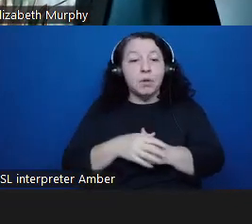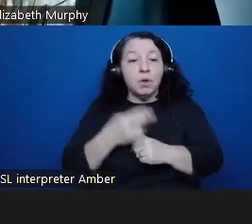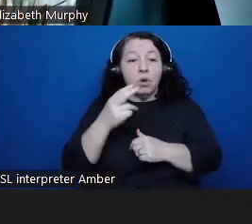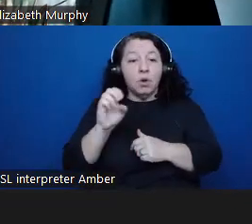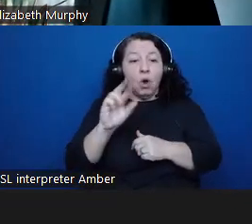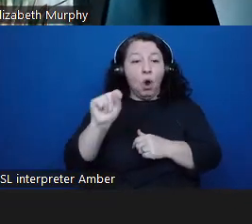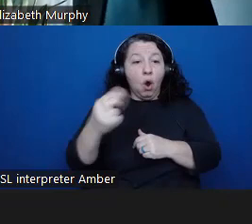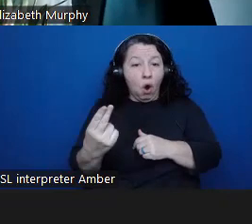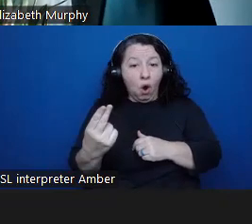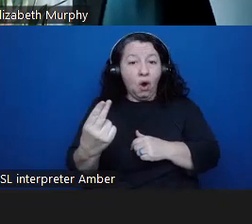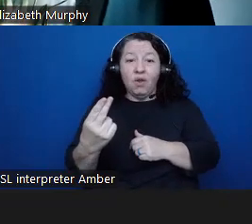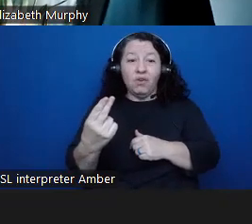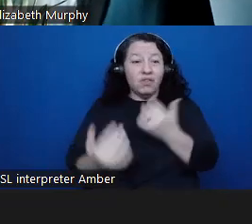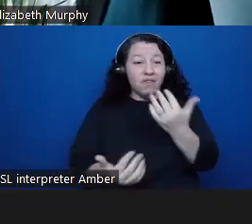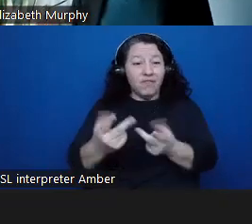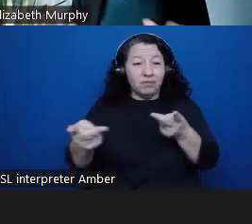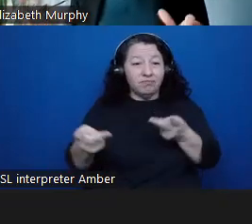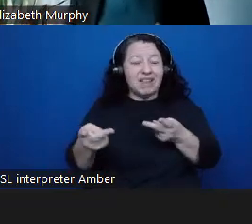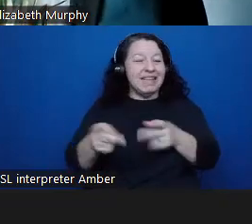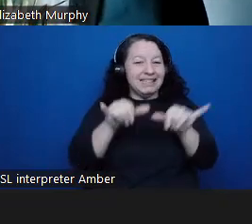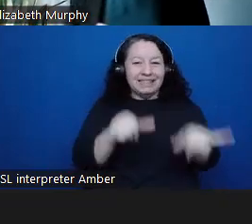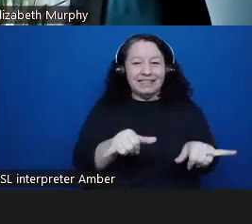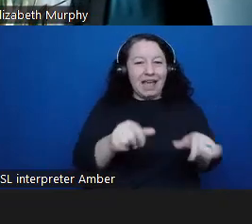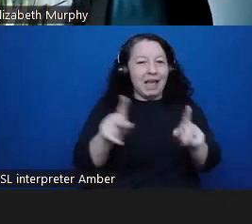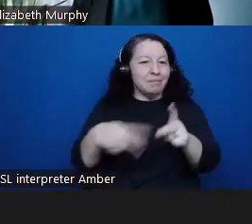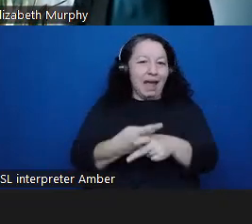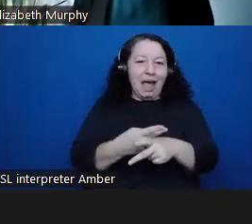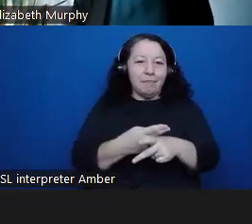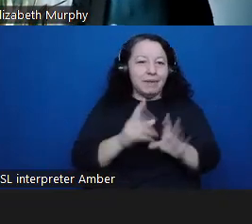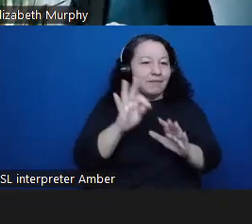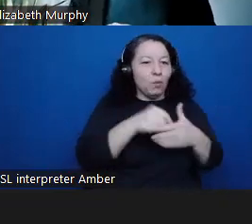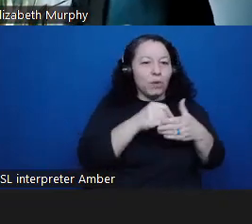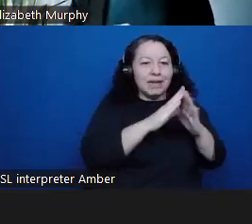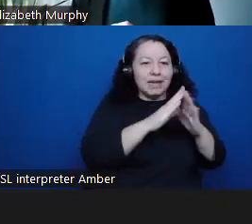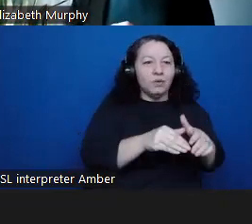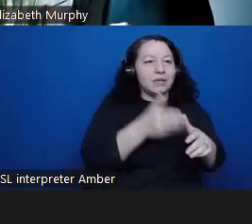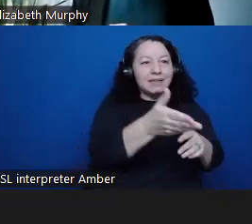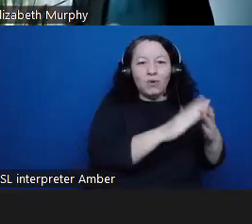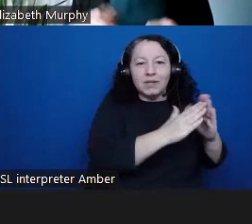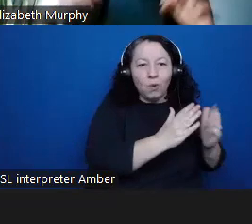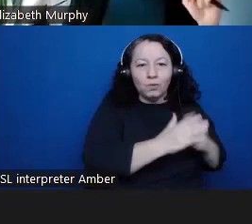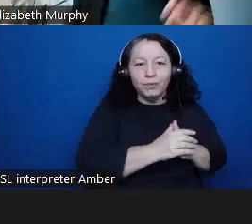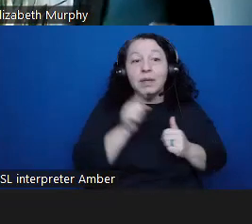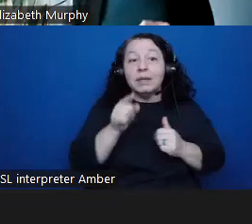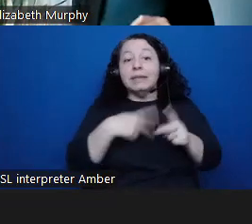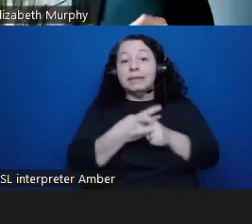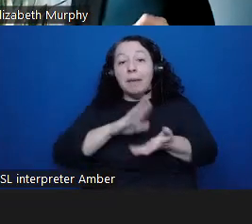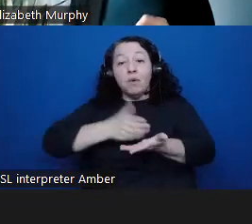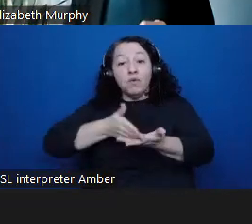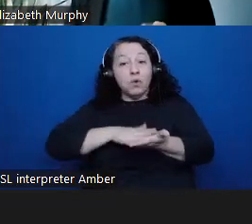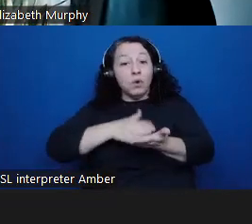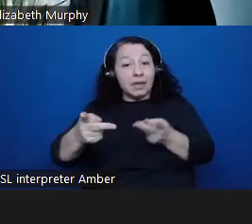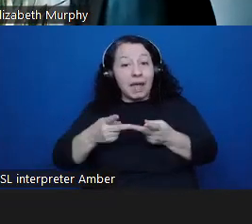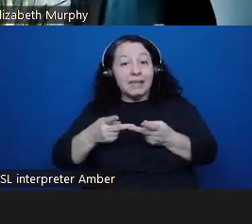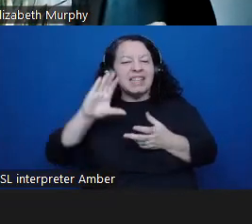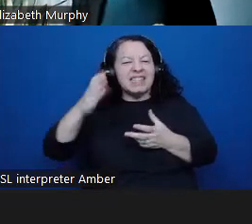in contemporary houses in town. Now, these cooking implements and installations seem to be investments in the long working